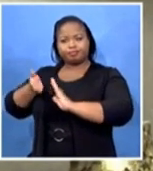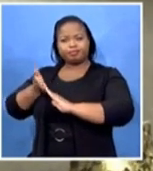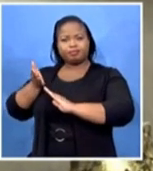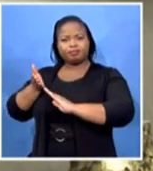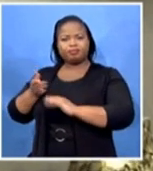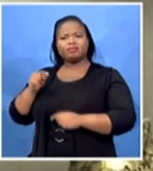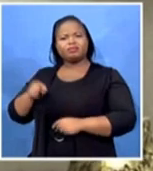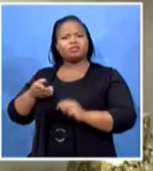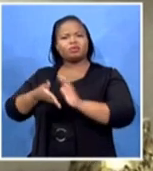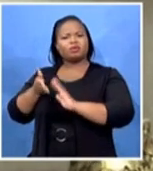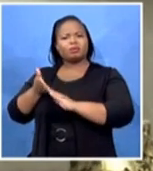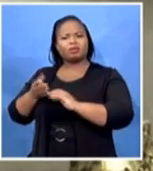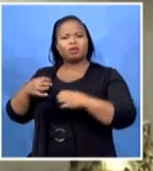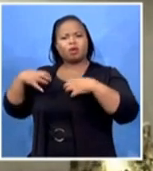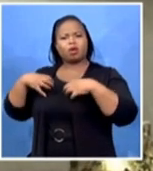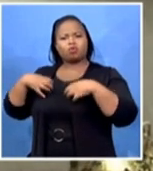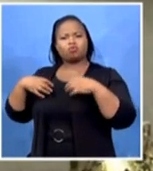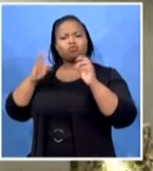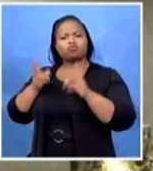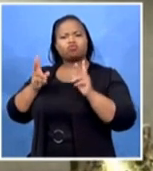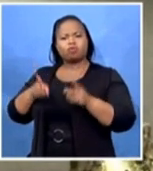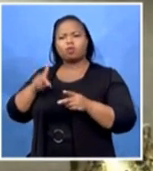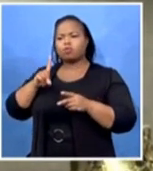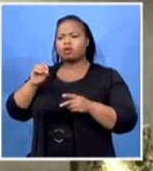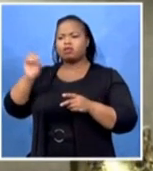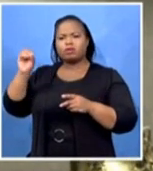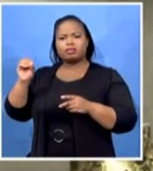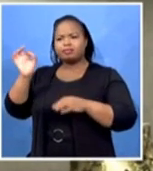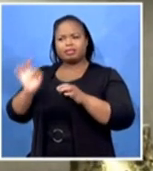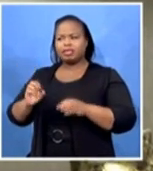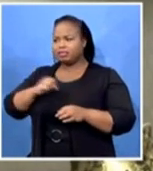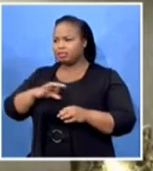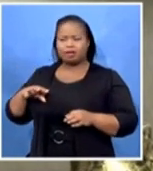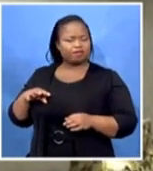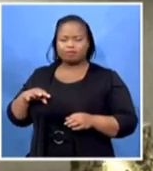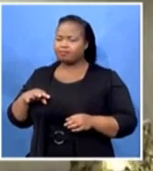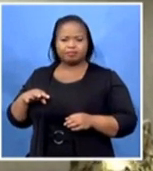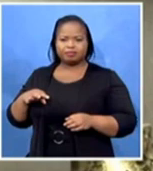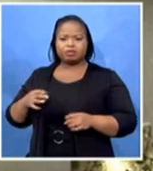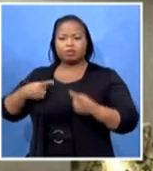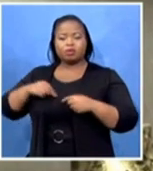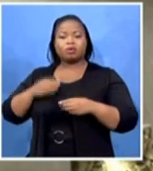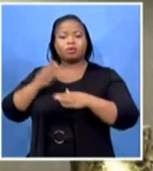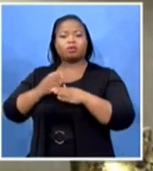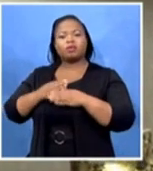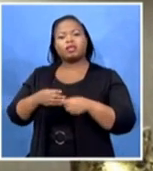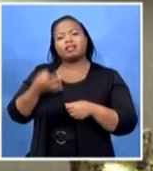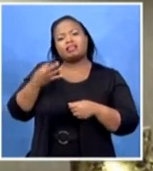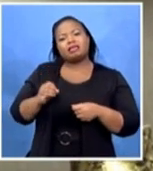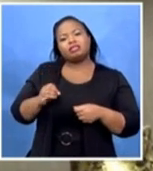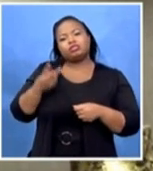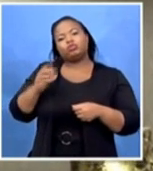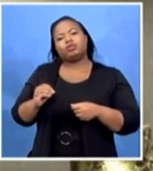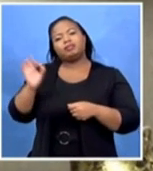100% scale. We are operating at a 30, 20% scale, using